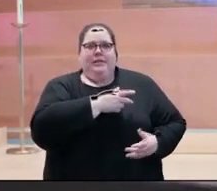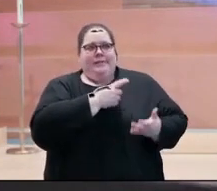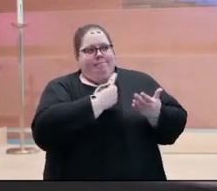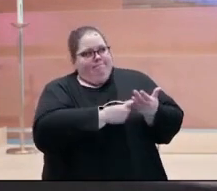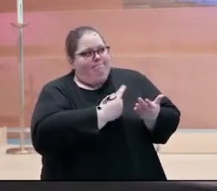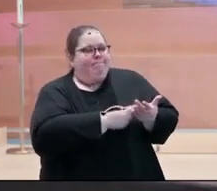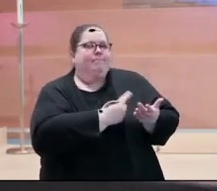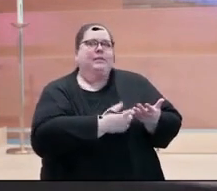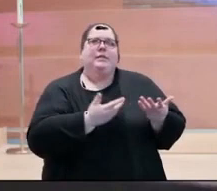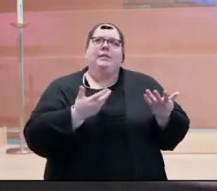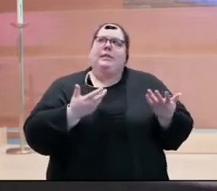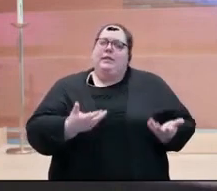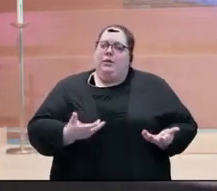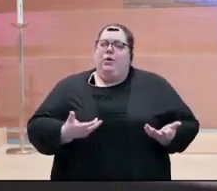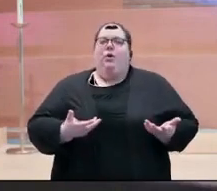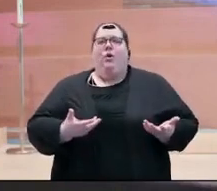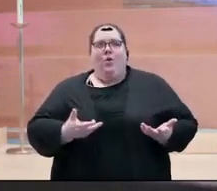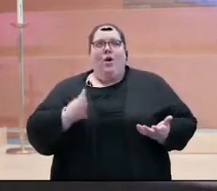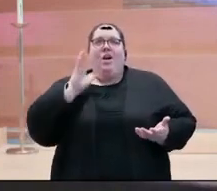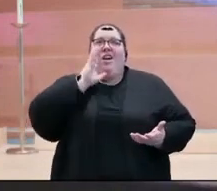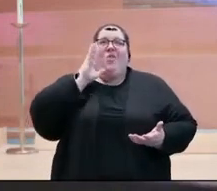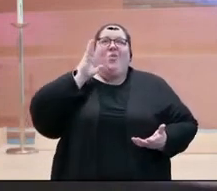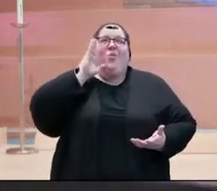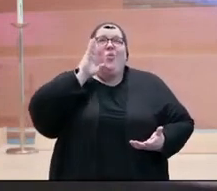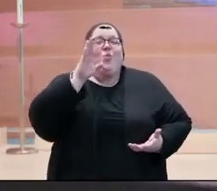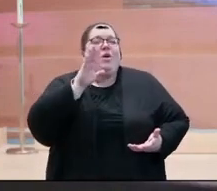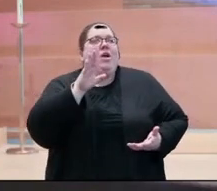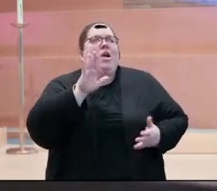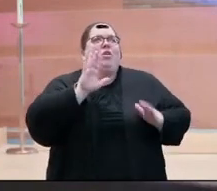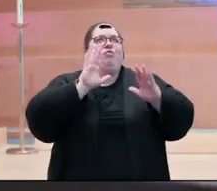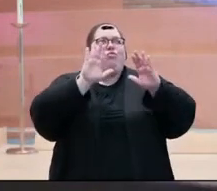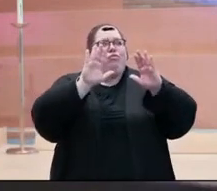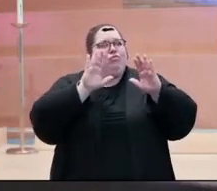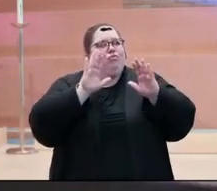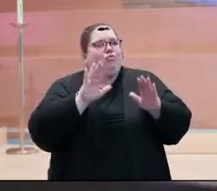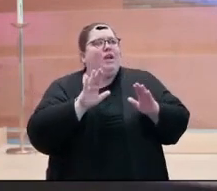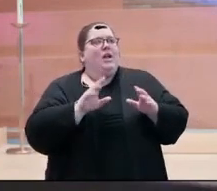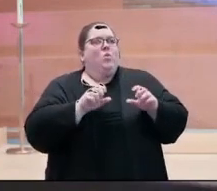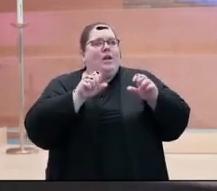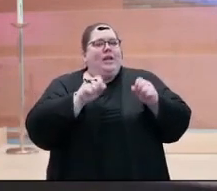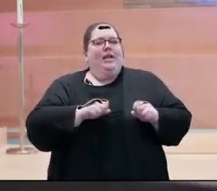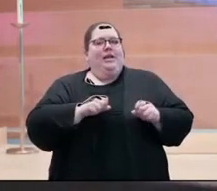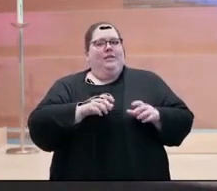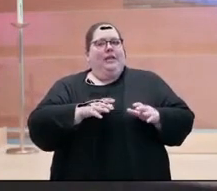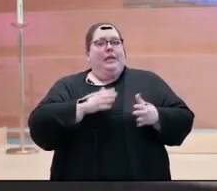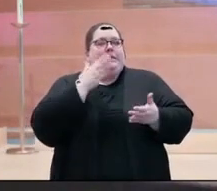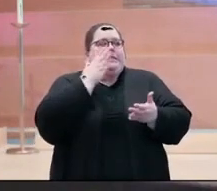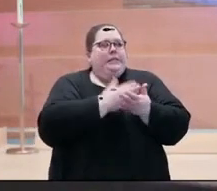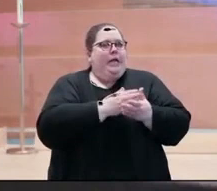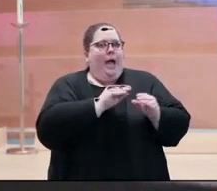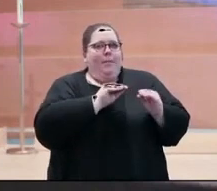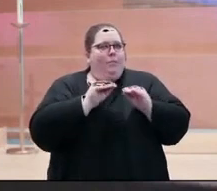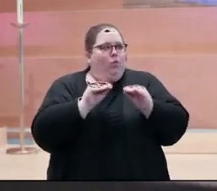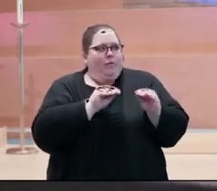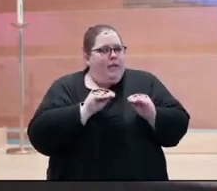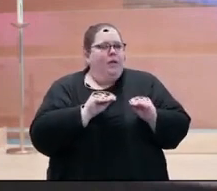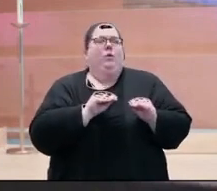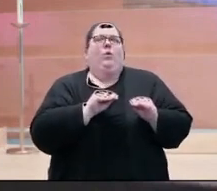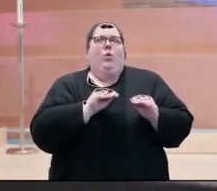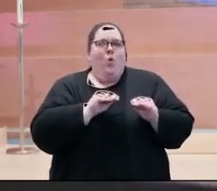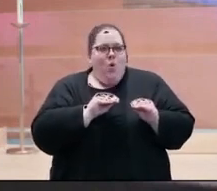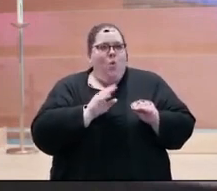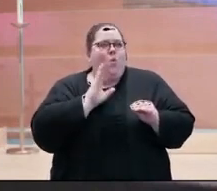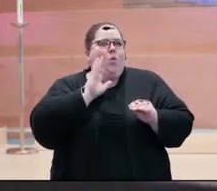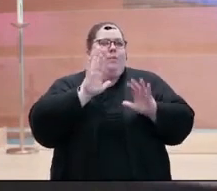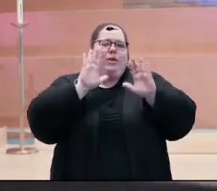lines of, man, how great is it going to be when we can finally just like stop moving? How great